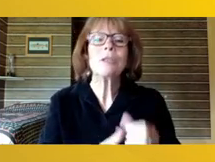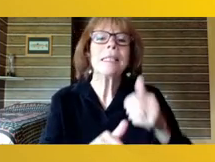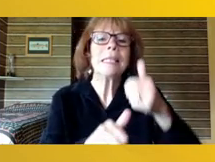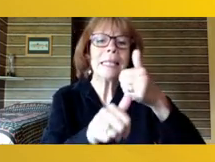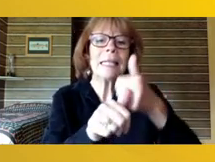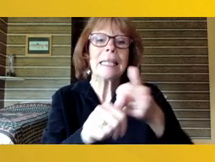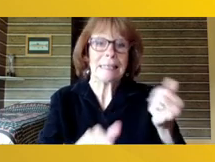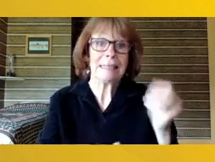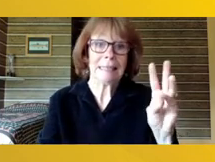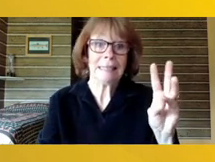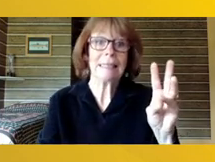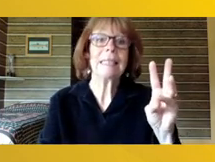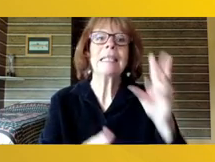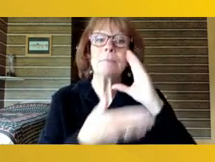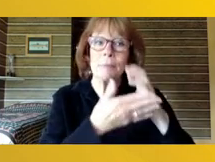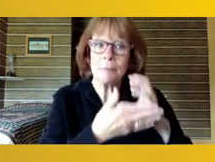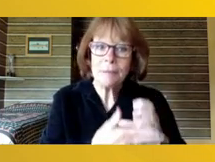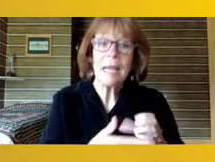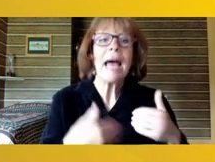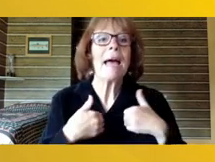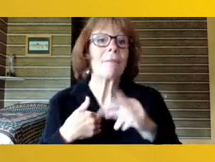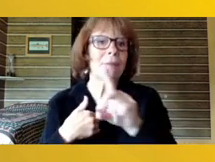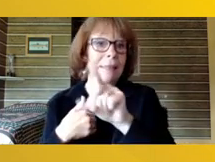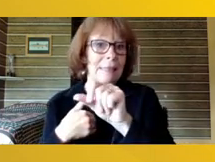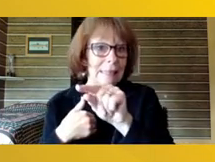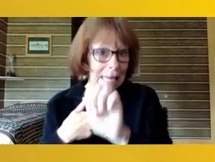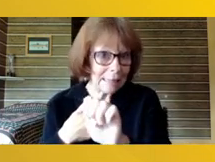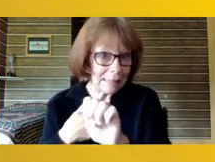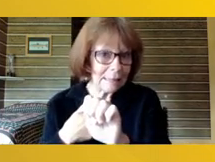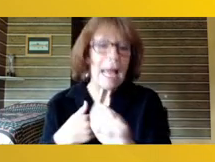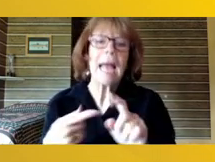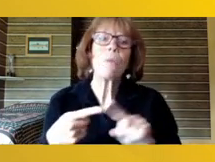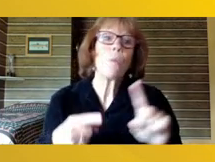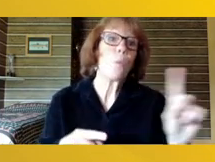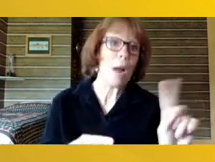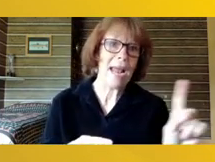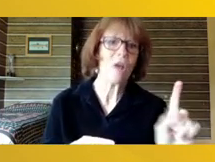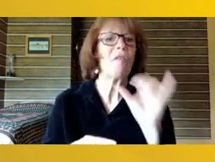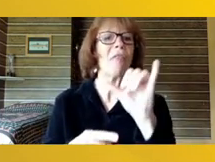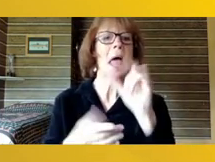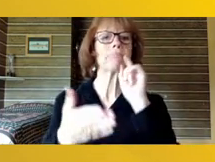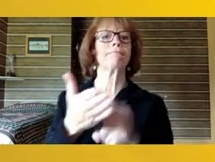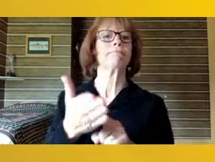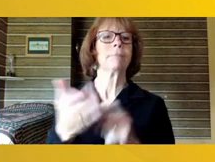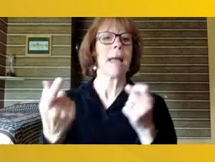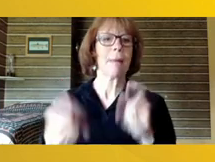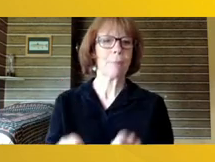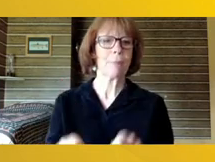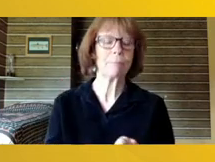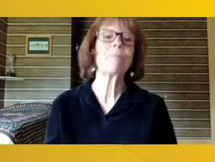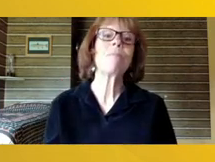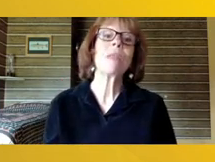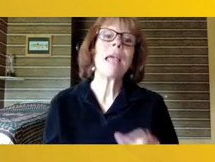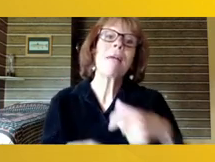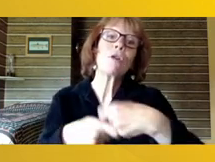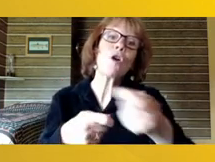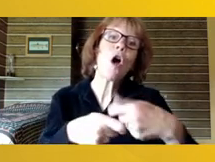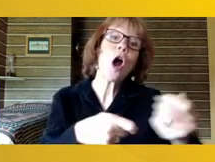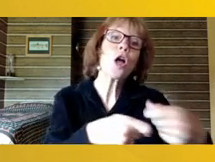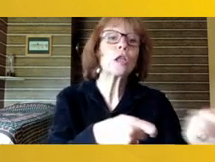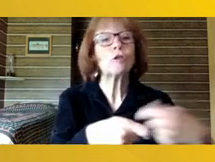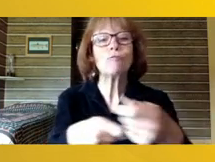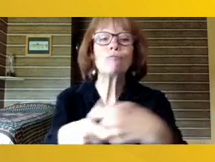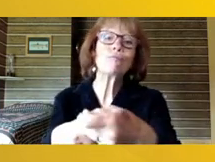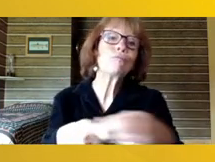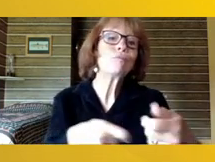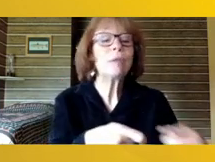on the date and the location that the observation occurred. Students sort the cards in multiple ways to both broadly